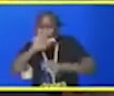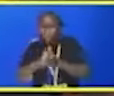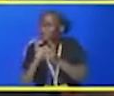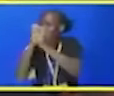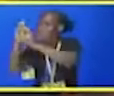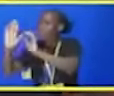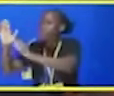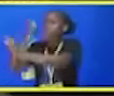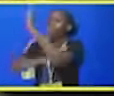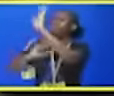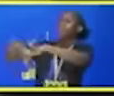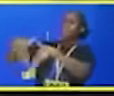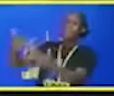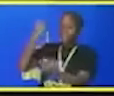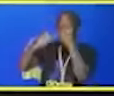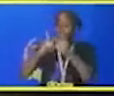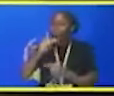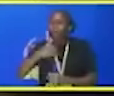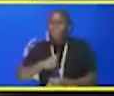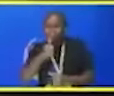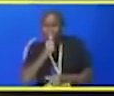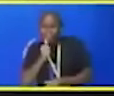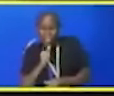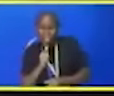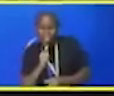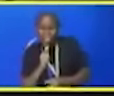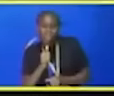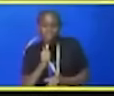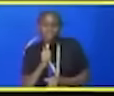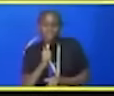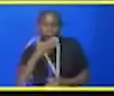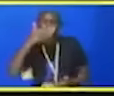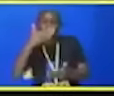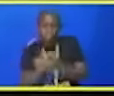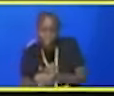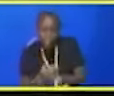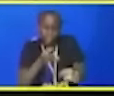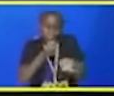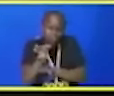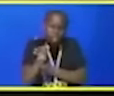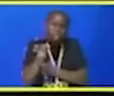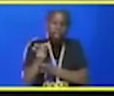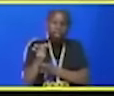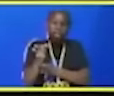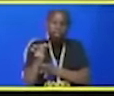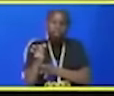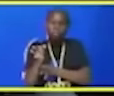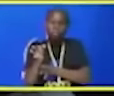impatience. Gentleness, goodness, faith,